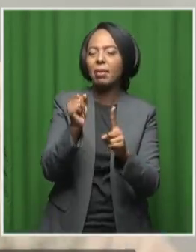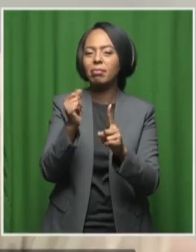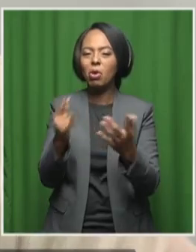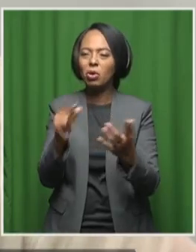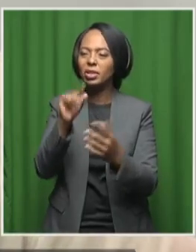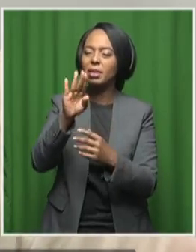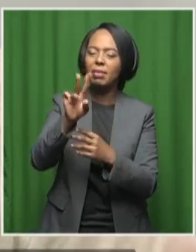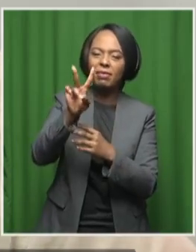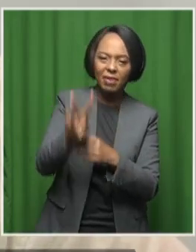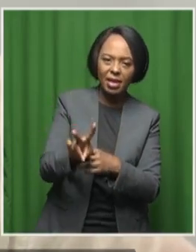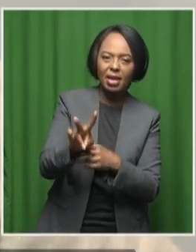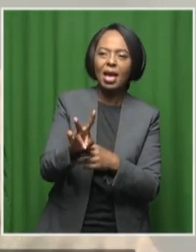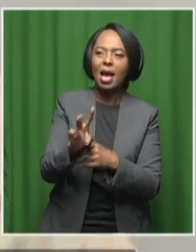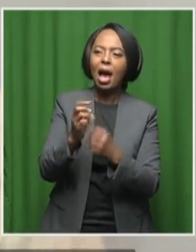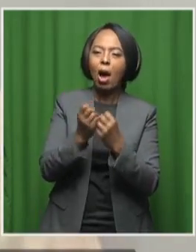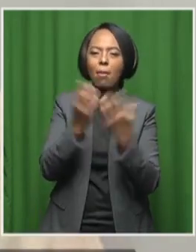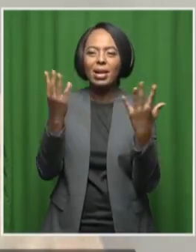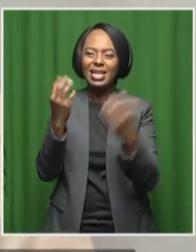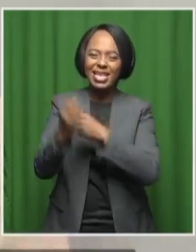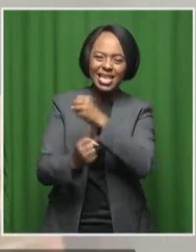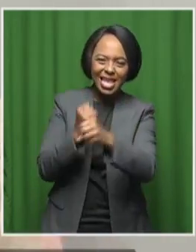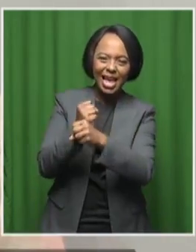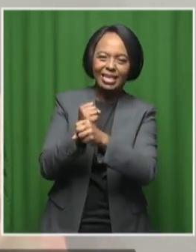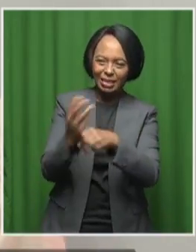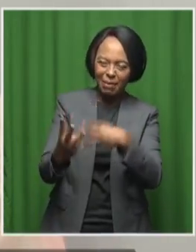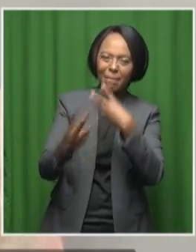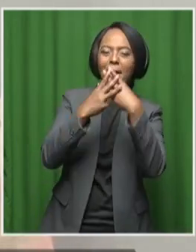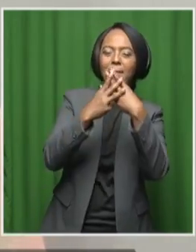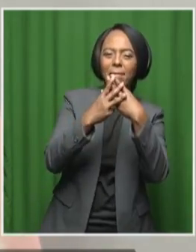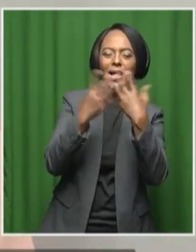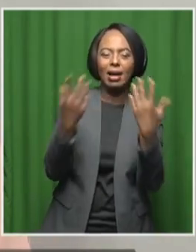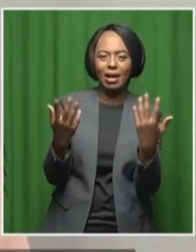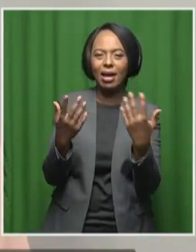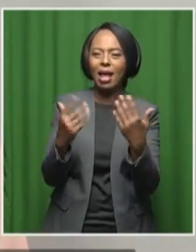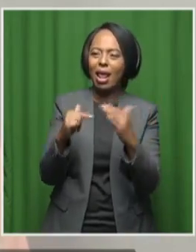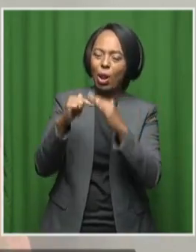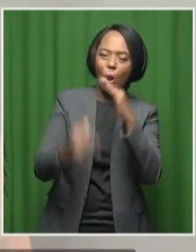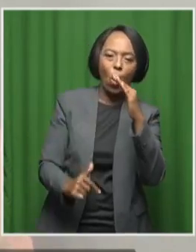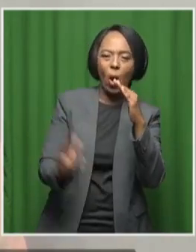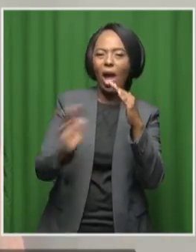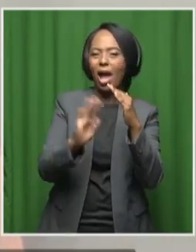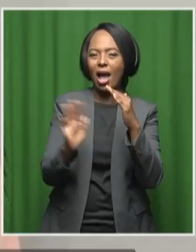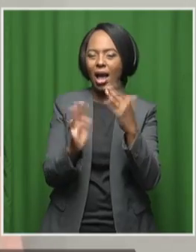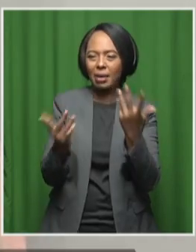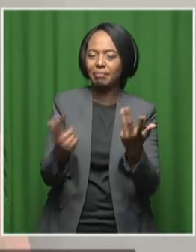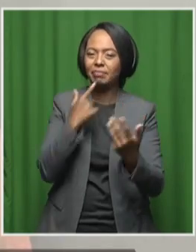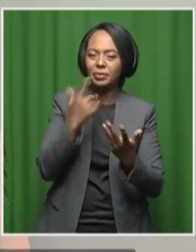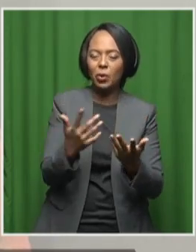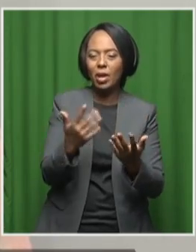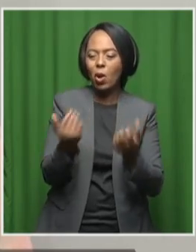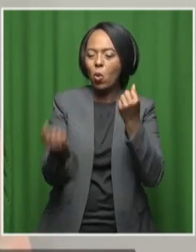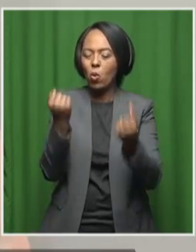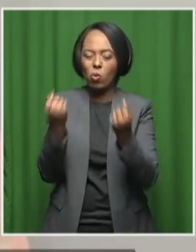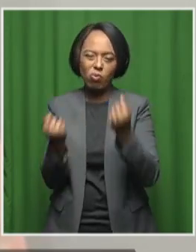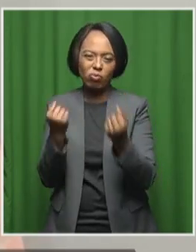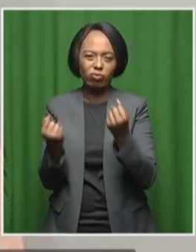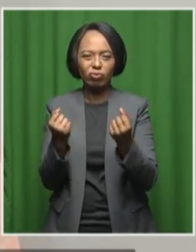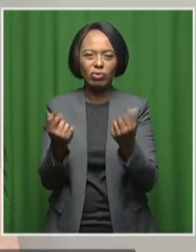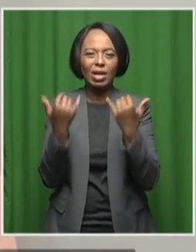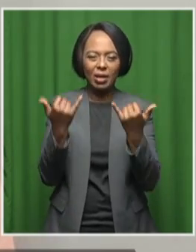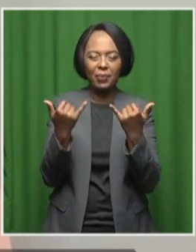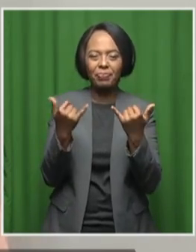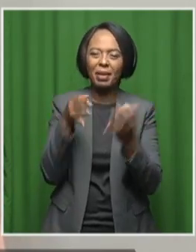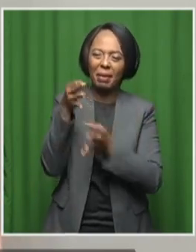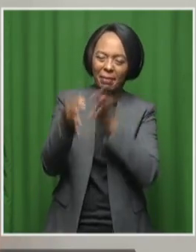the person is meant to be sentenced to. They can't be sentenced to anything lower. Obviously, the courts have a discretion. One of